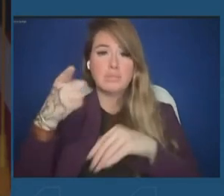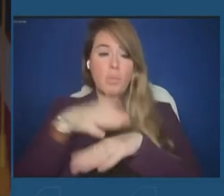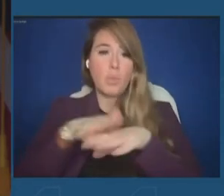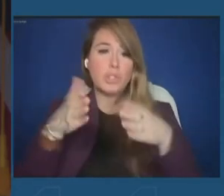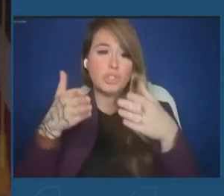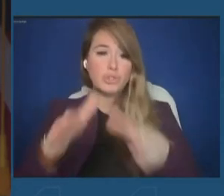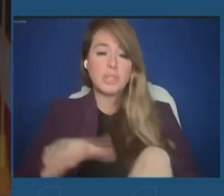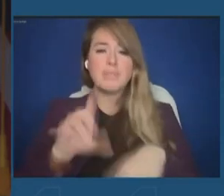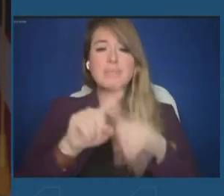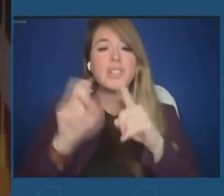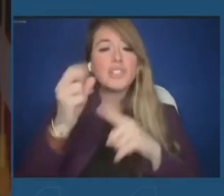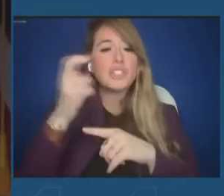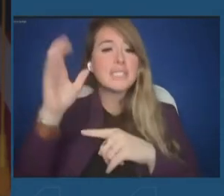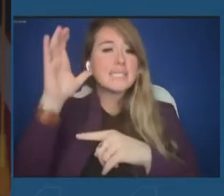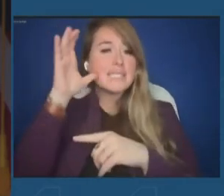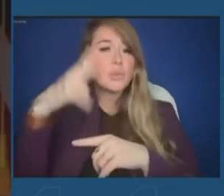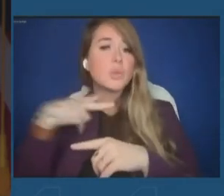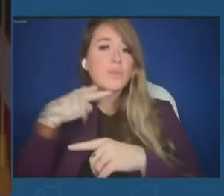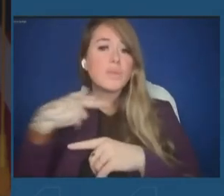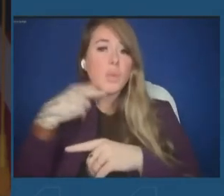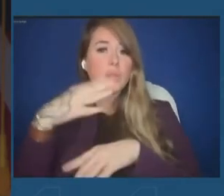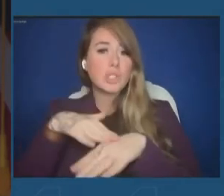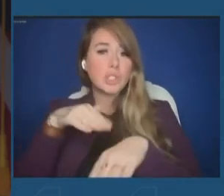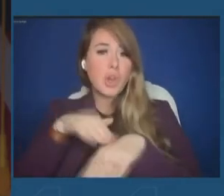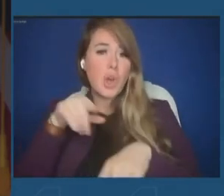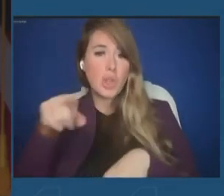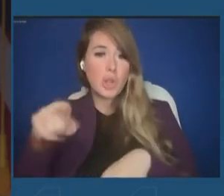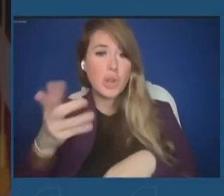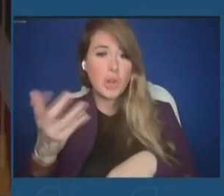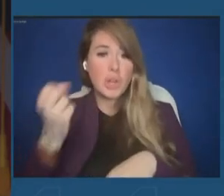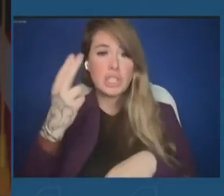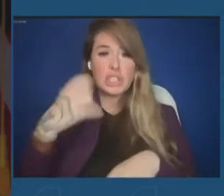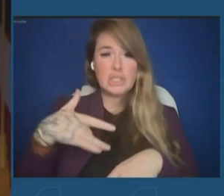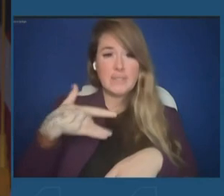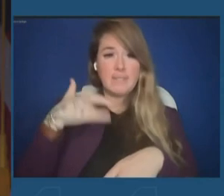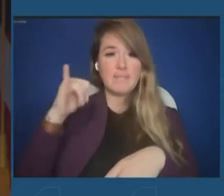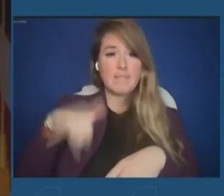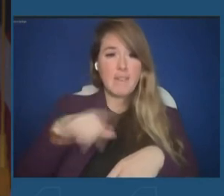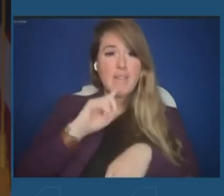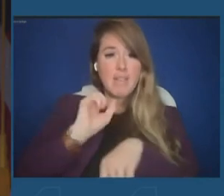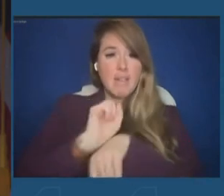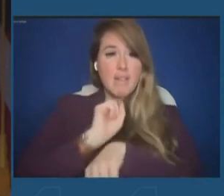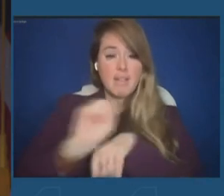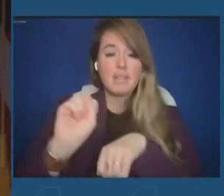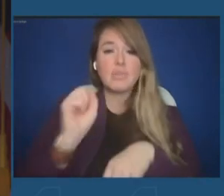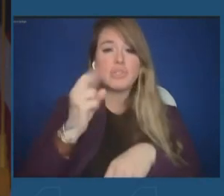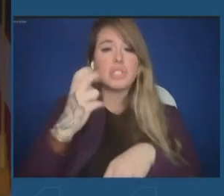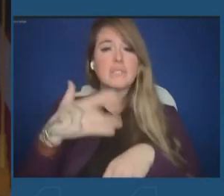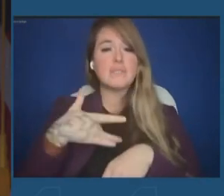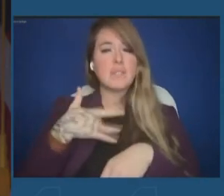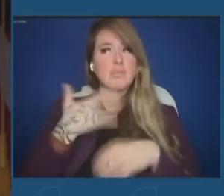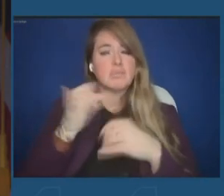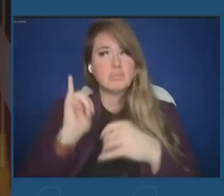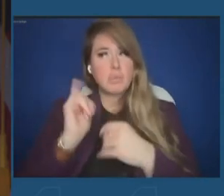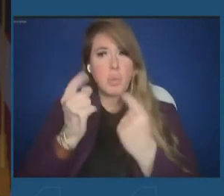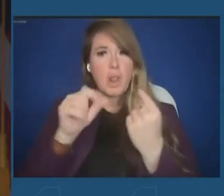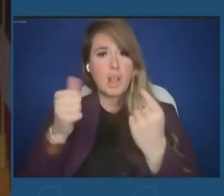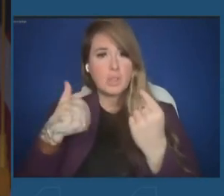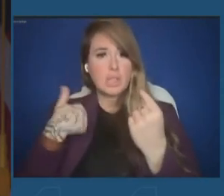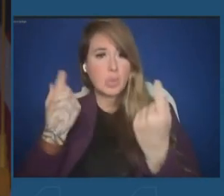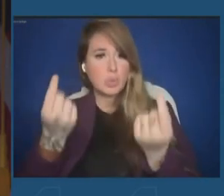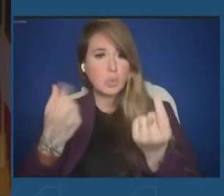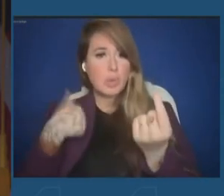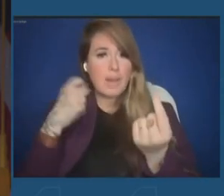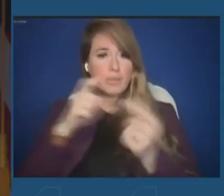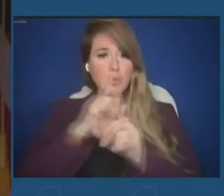But she listened to the voice calling her. She felt it. She thought, what else could I do? I had to respond.